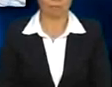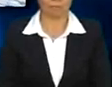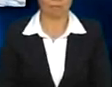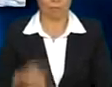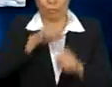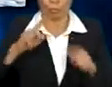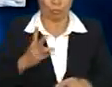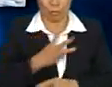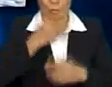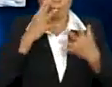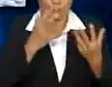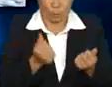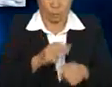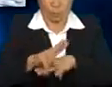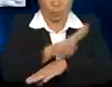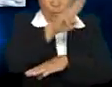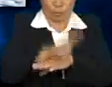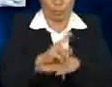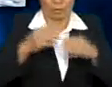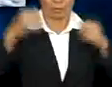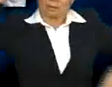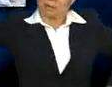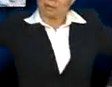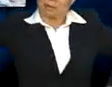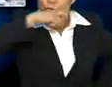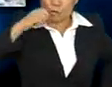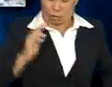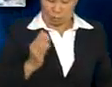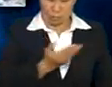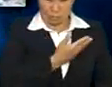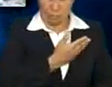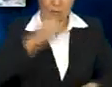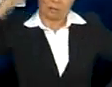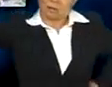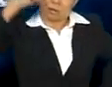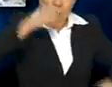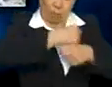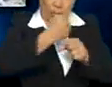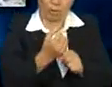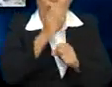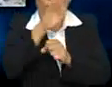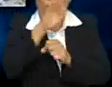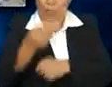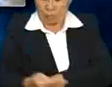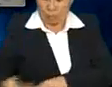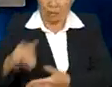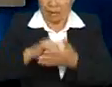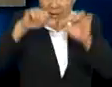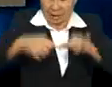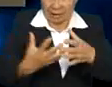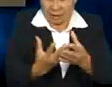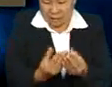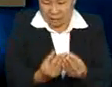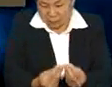When we are wet, we use a towel to dry ourselves. A towel is made of material that